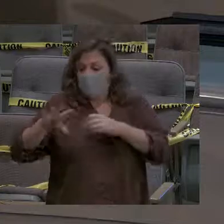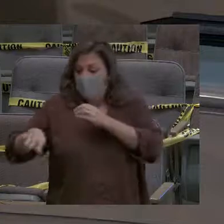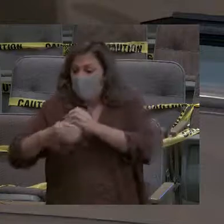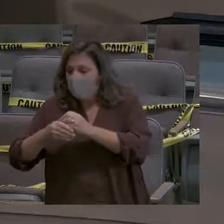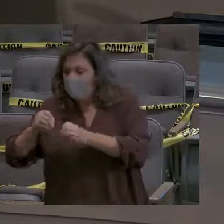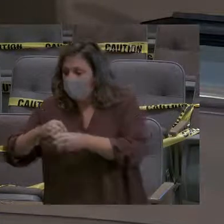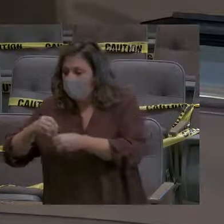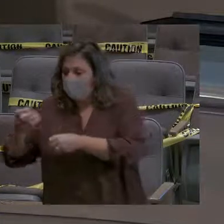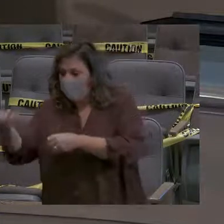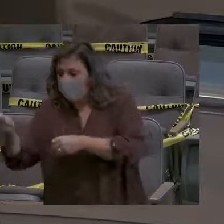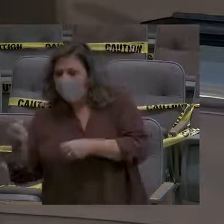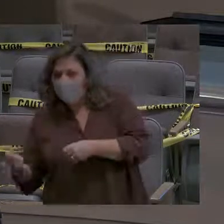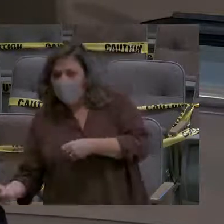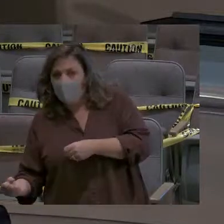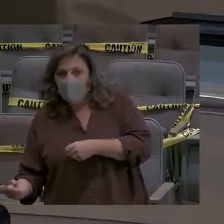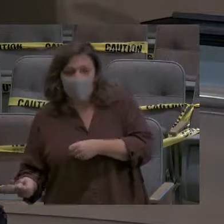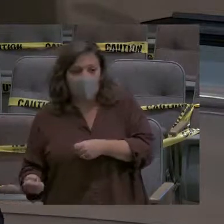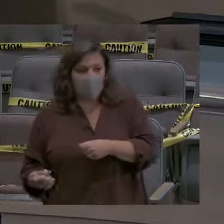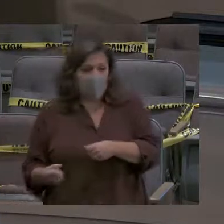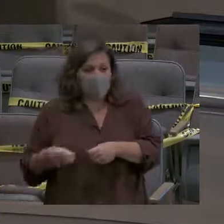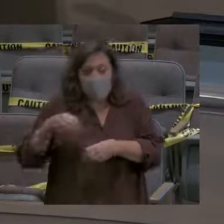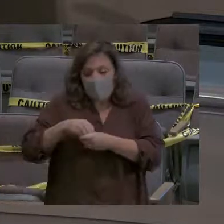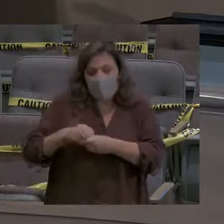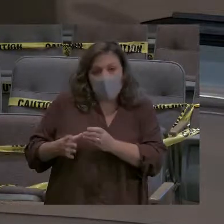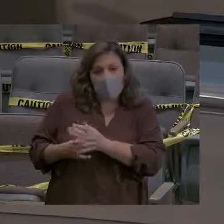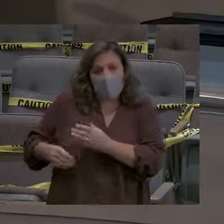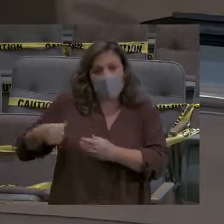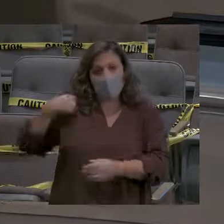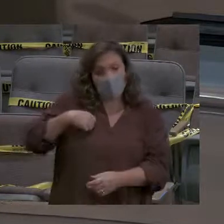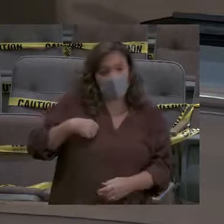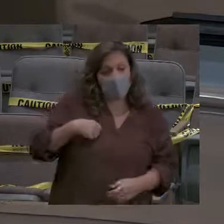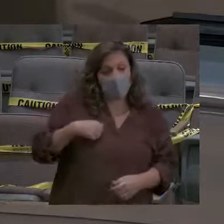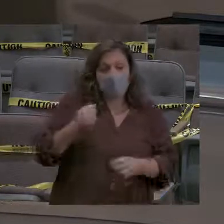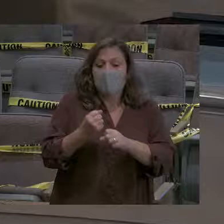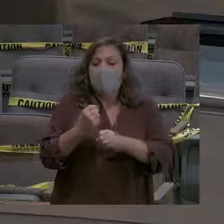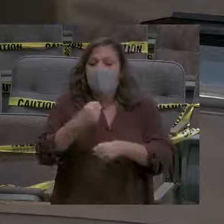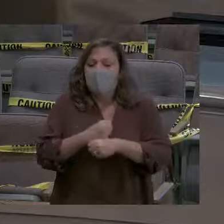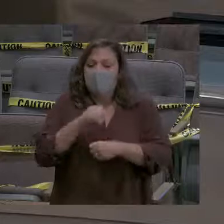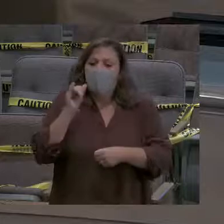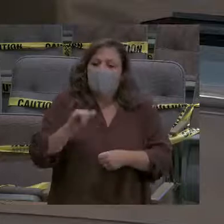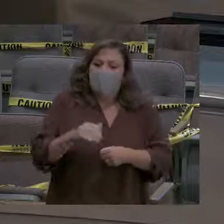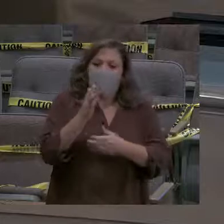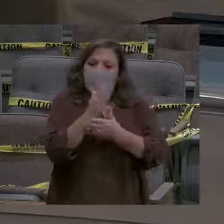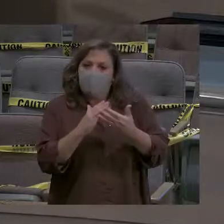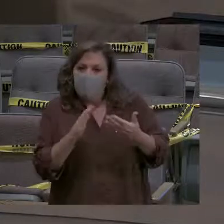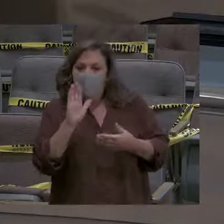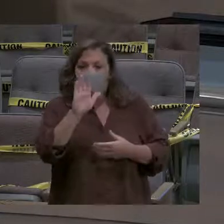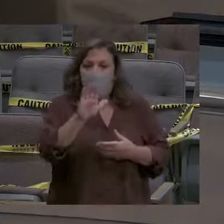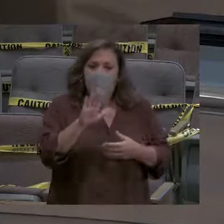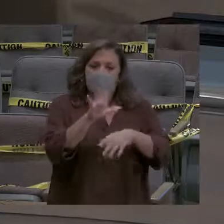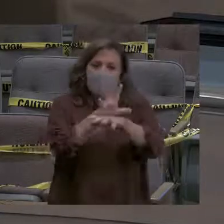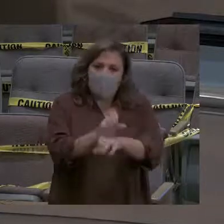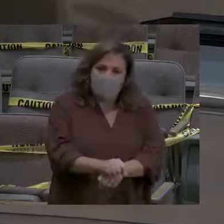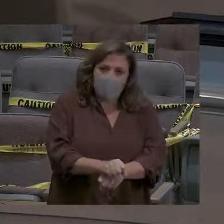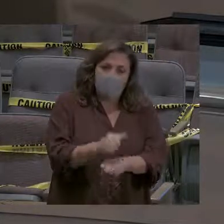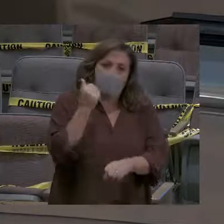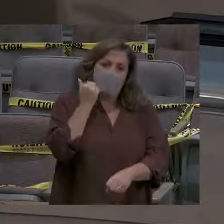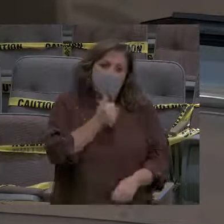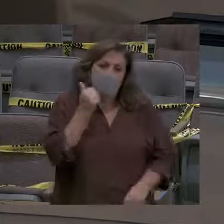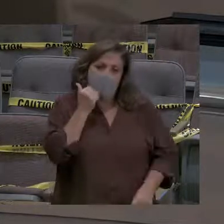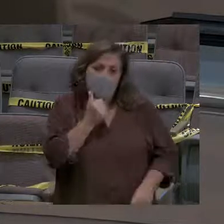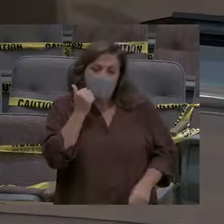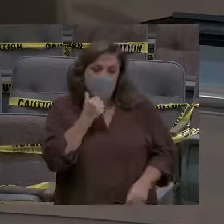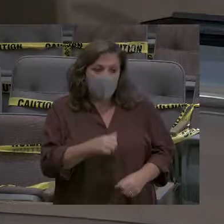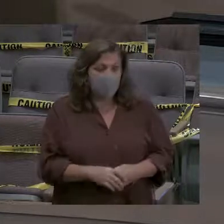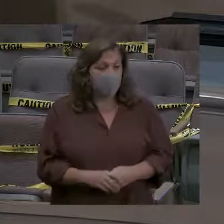glove compartment. Put one in your purse. Make it part of your routine. That just as